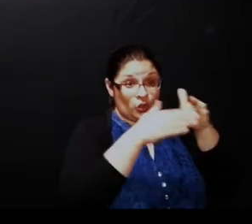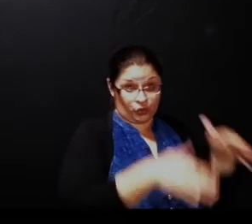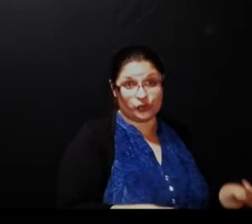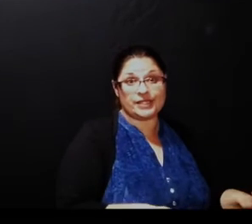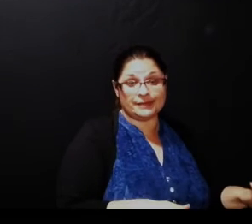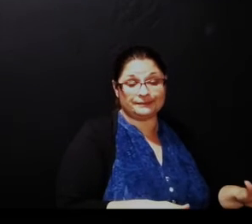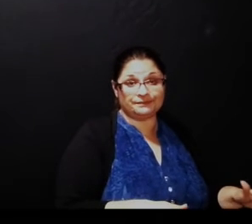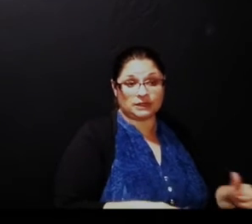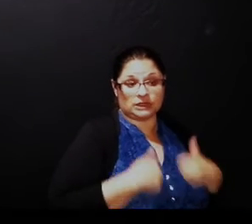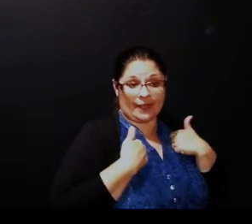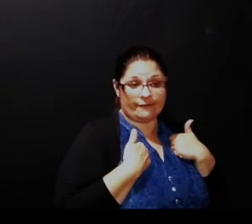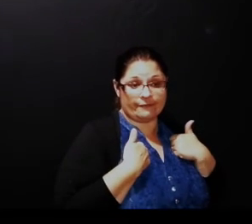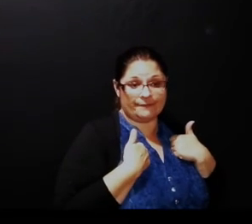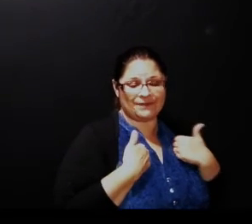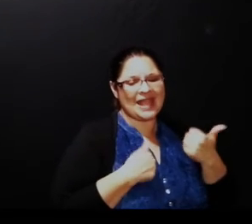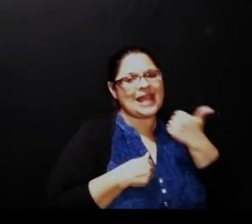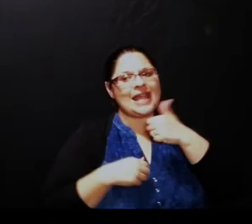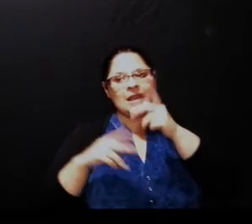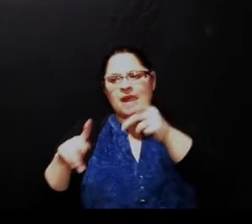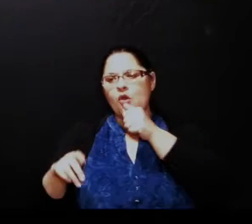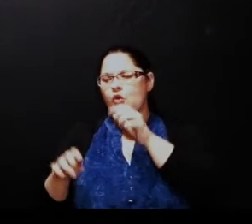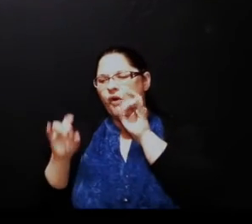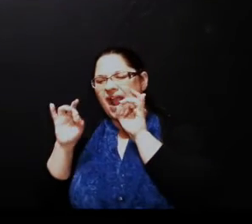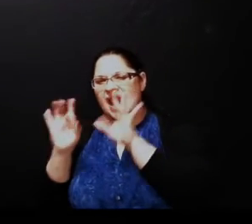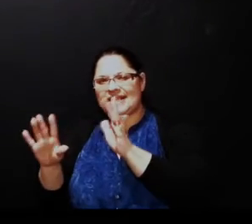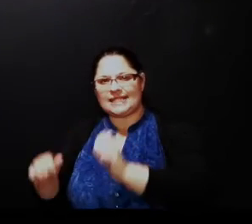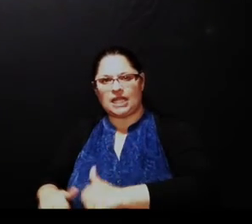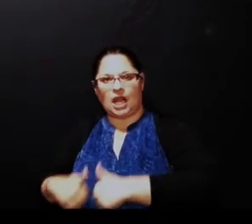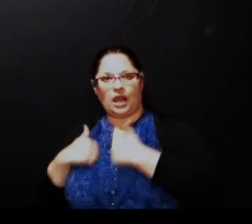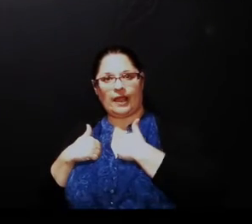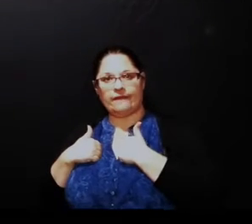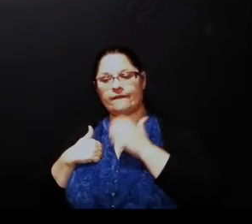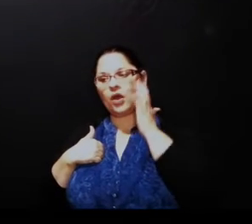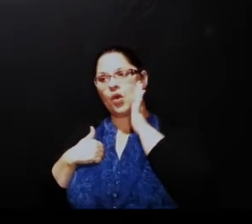And he that hateth his life in this world shall keep it